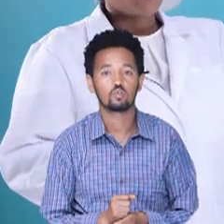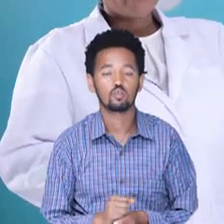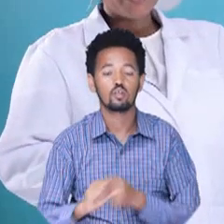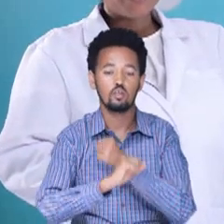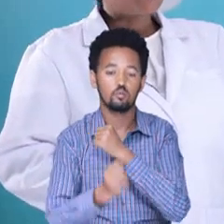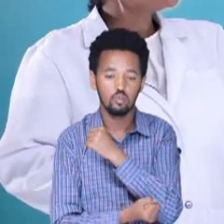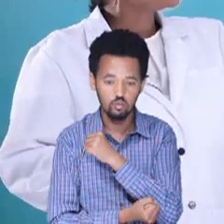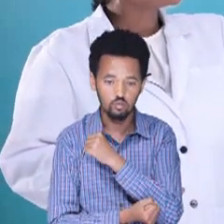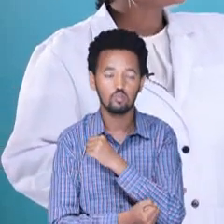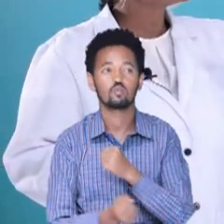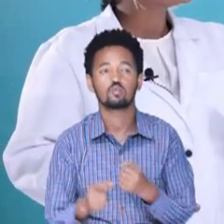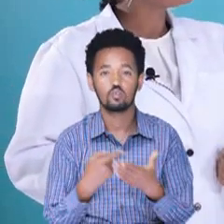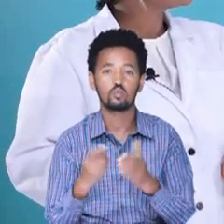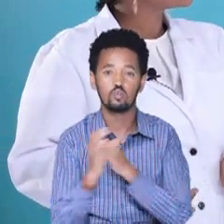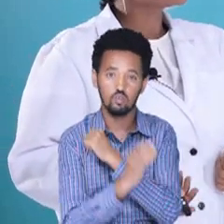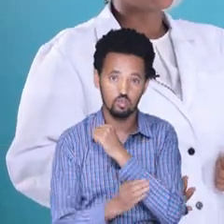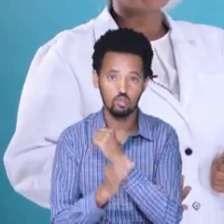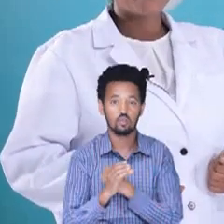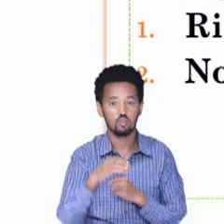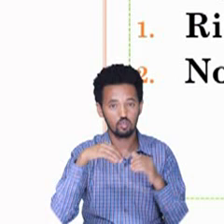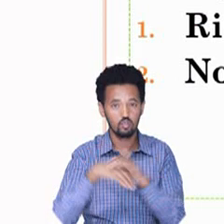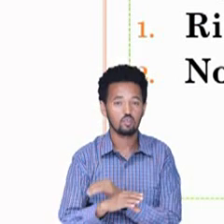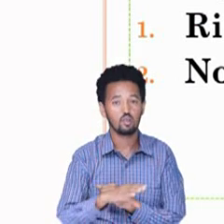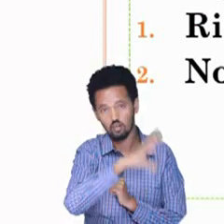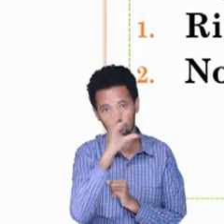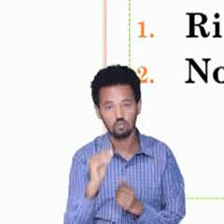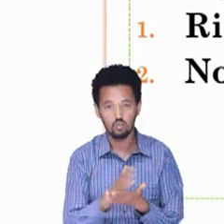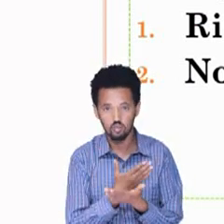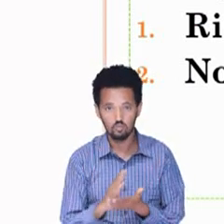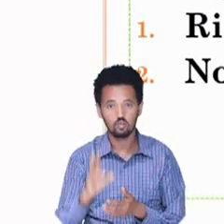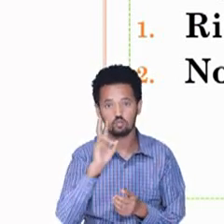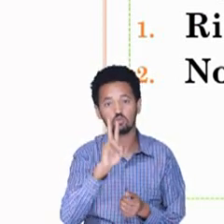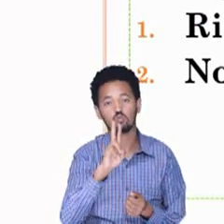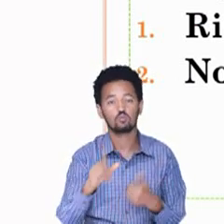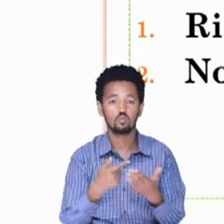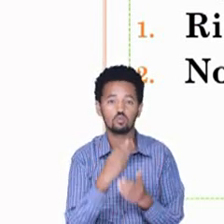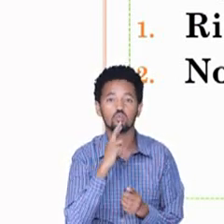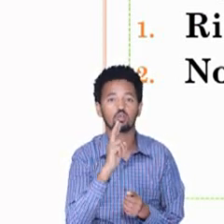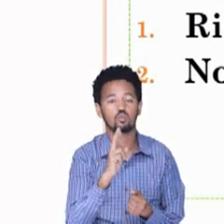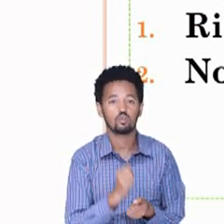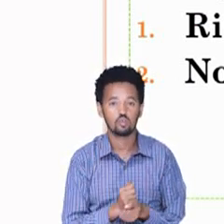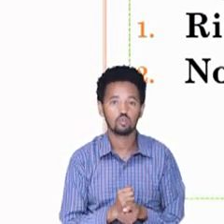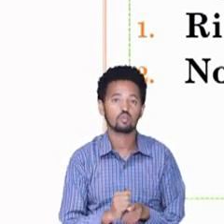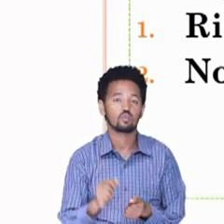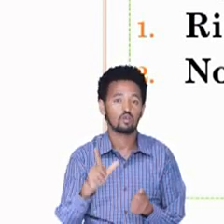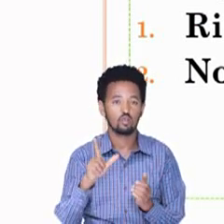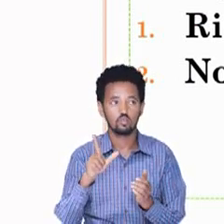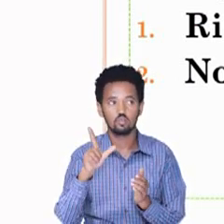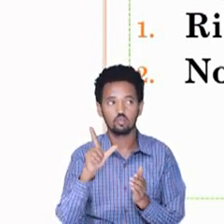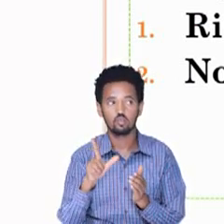Based on the location, natural Africas are divided into two. These are Rift Valley